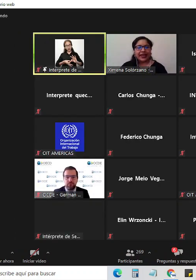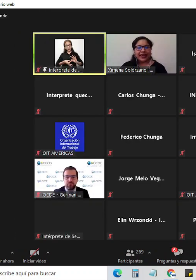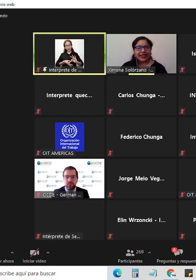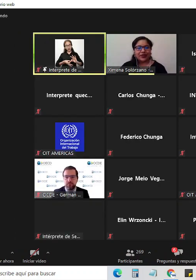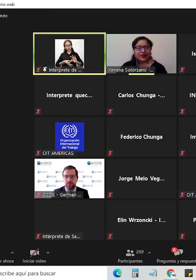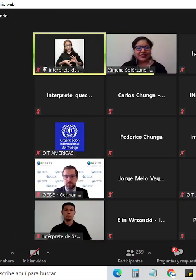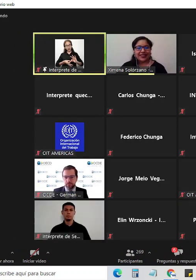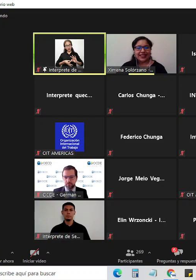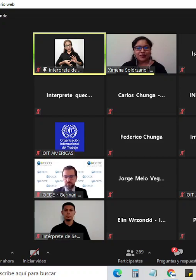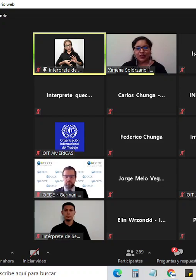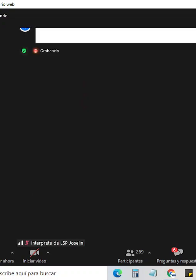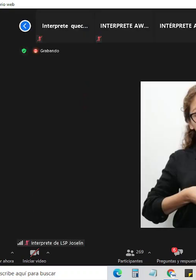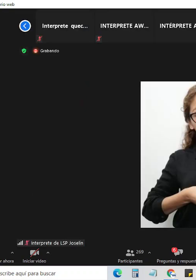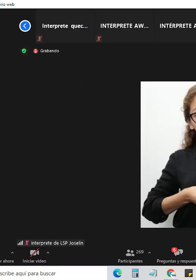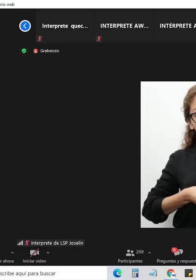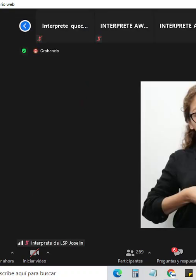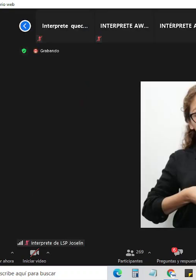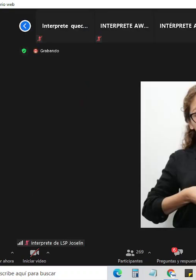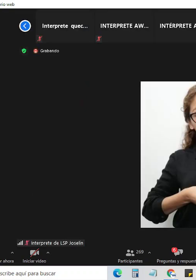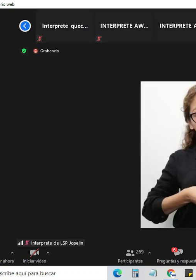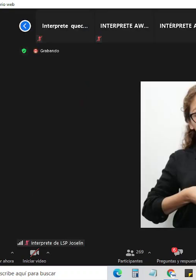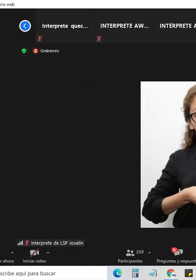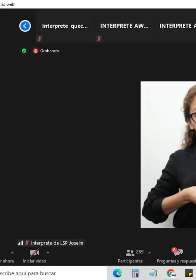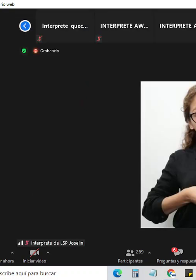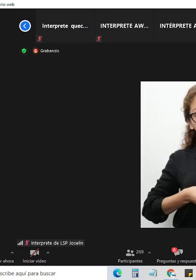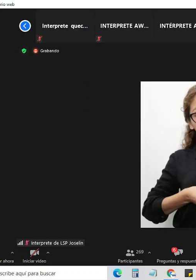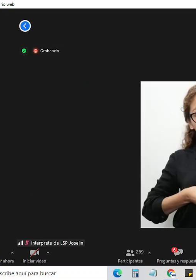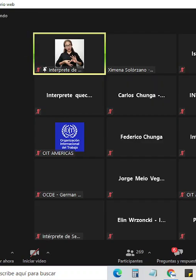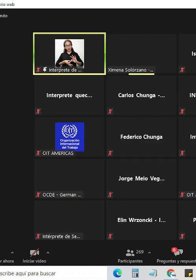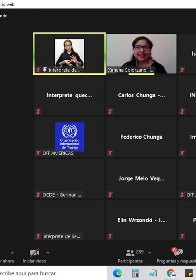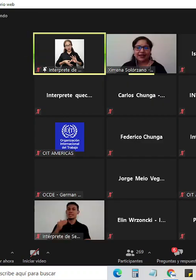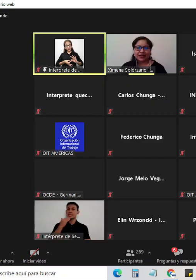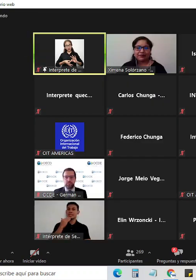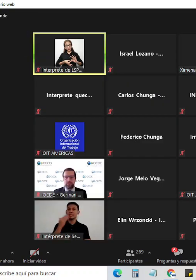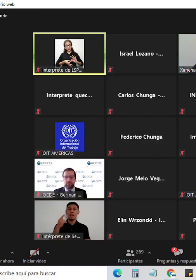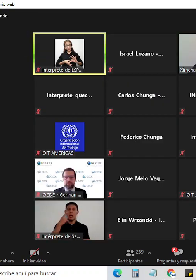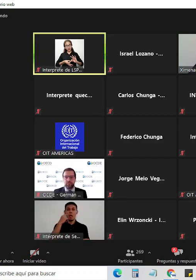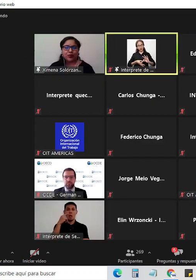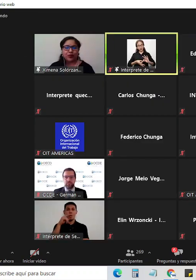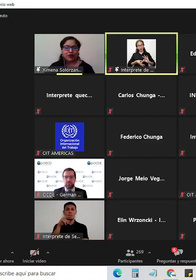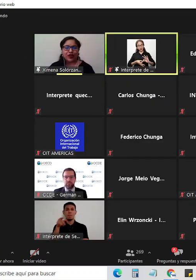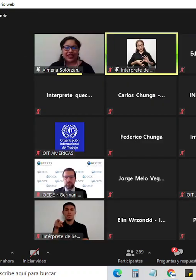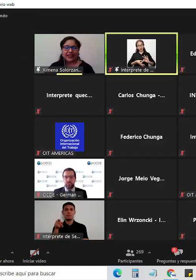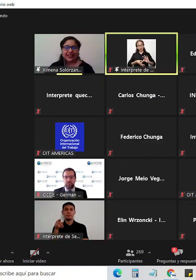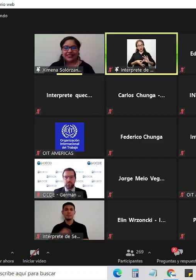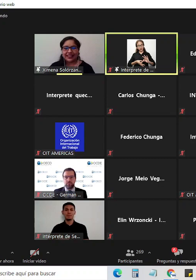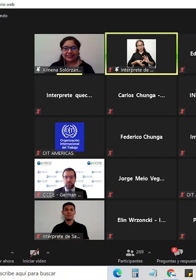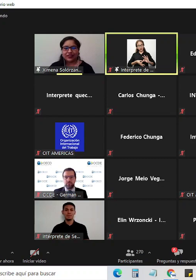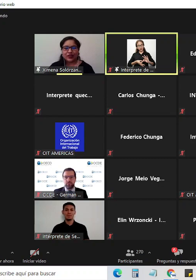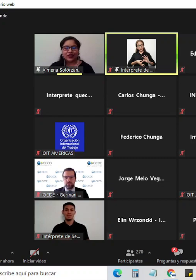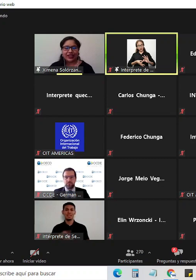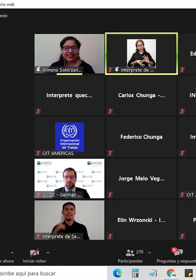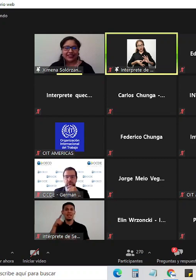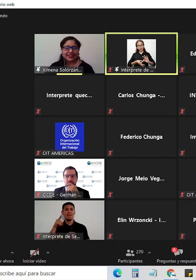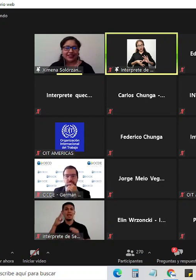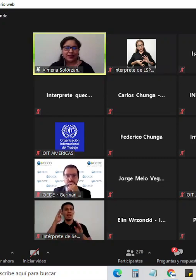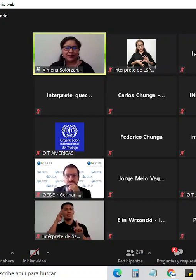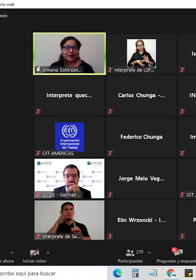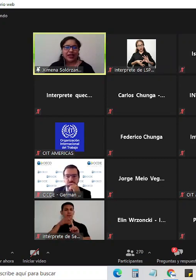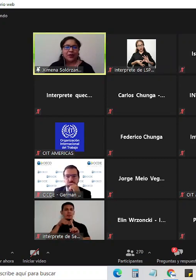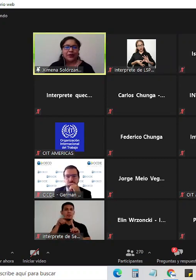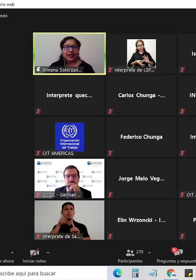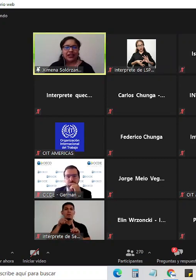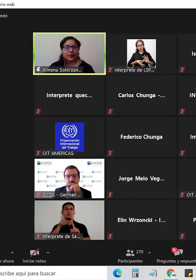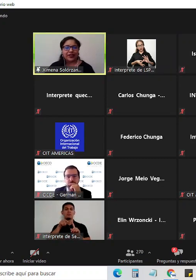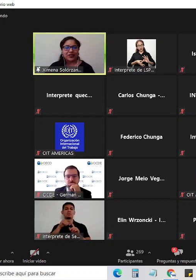sustainable all right we will can the floor to mr hermann sarama focal